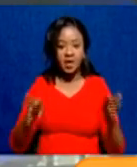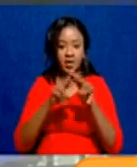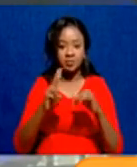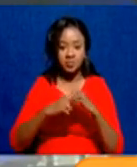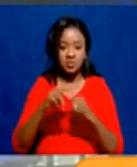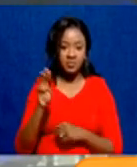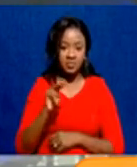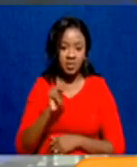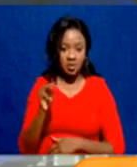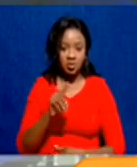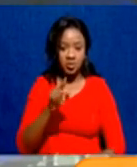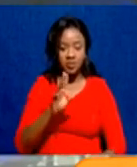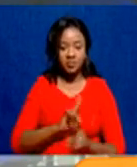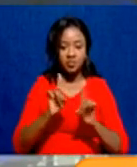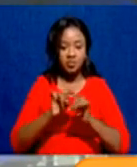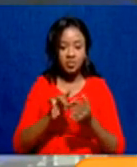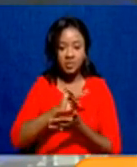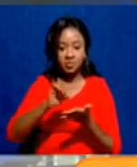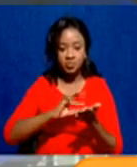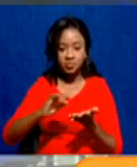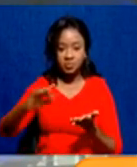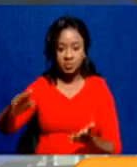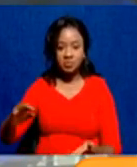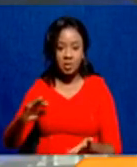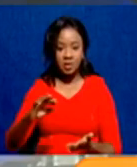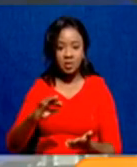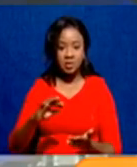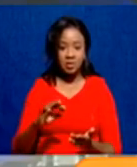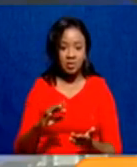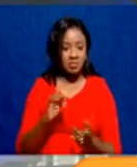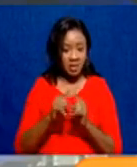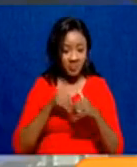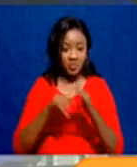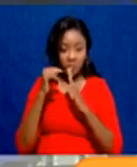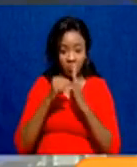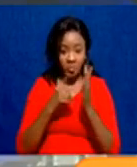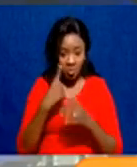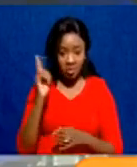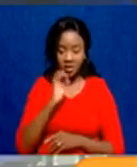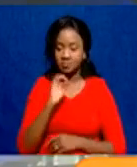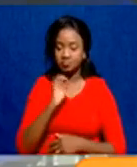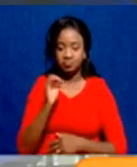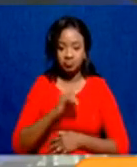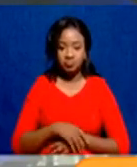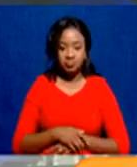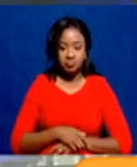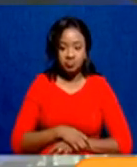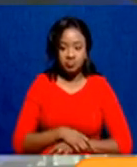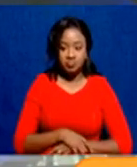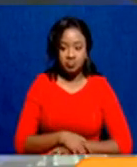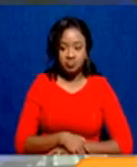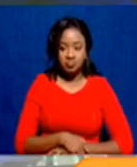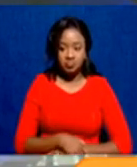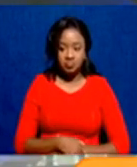they spent 7 million shillings for a trip to Zanzibar without following the proper guidelines. Safin Acheng